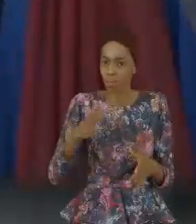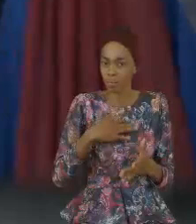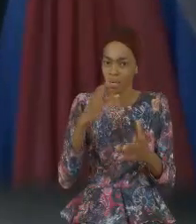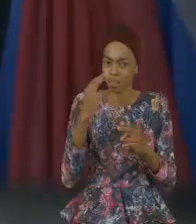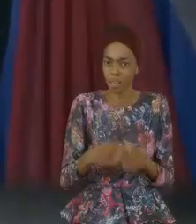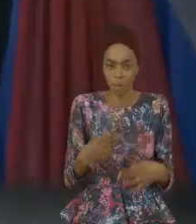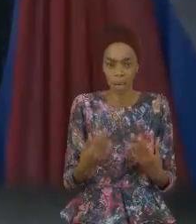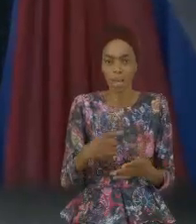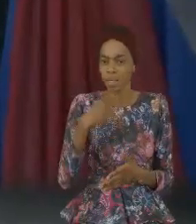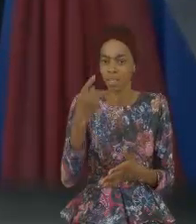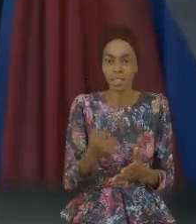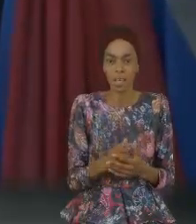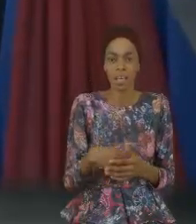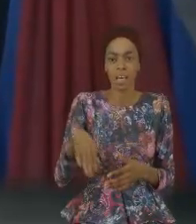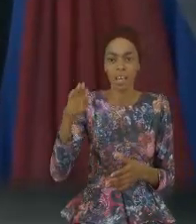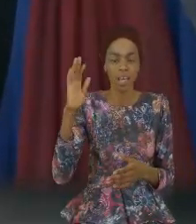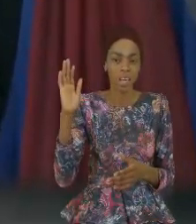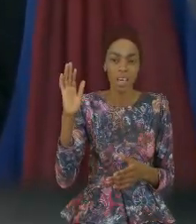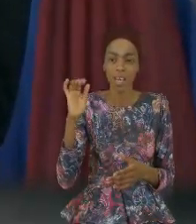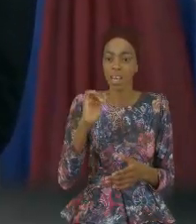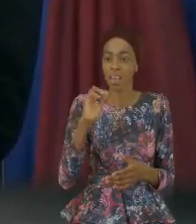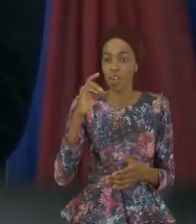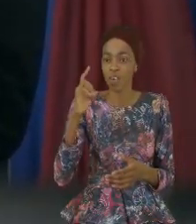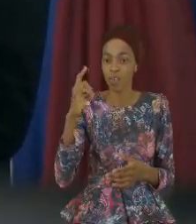at 80 is a fool